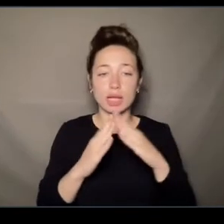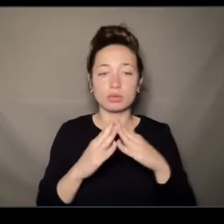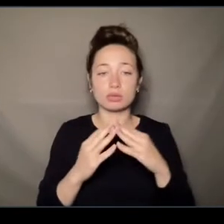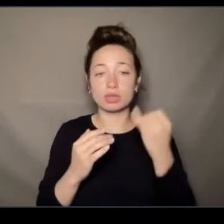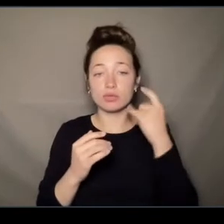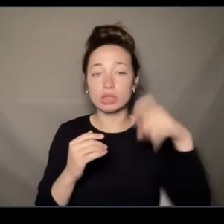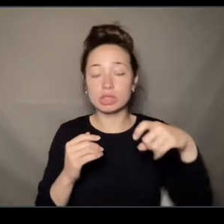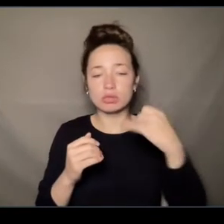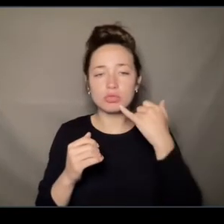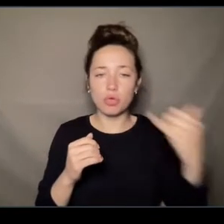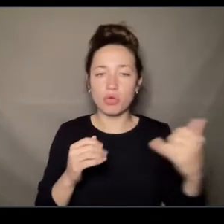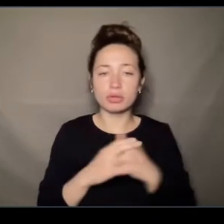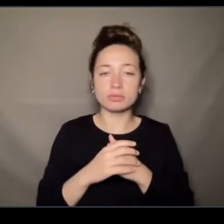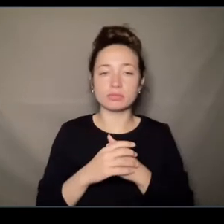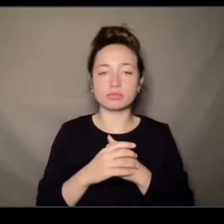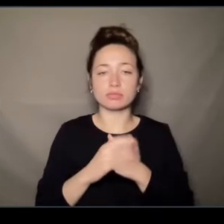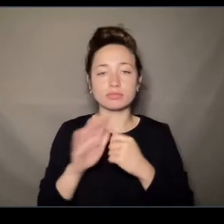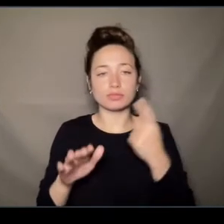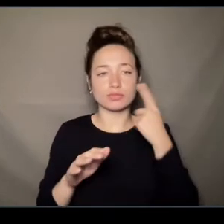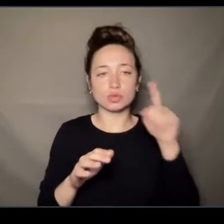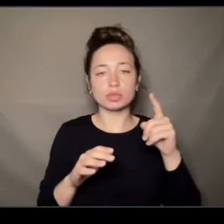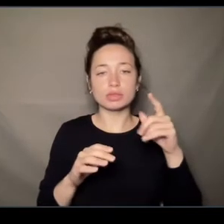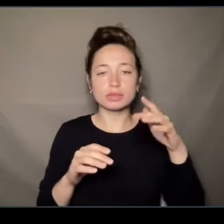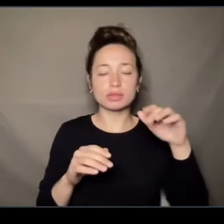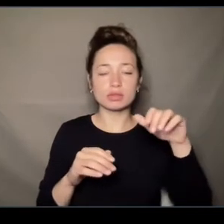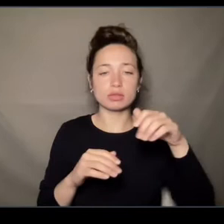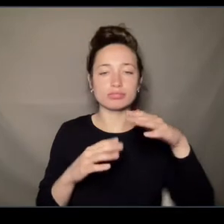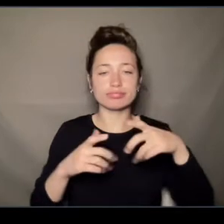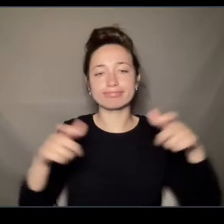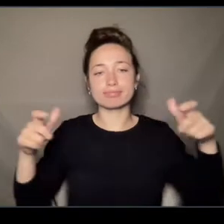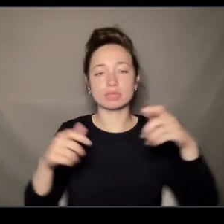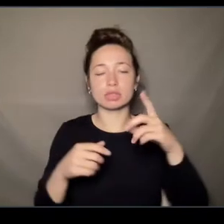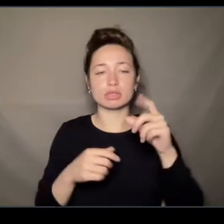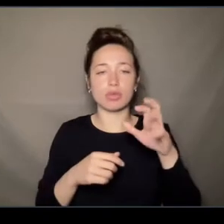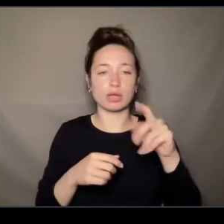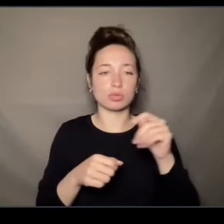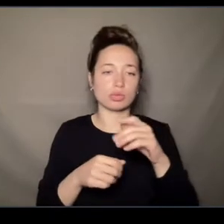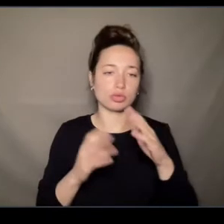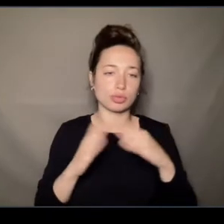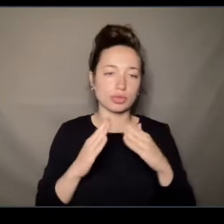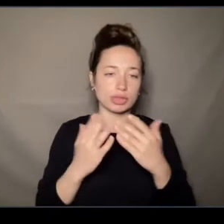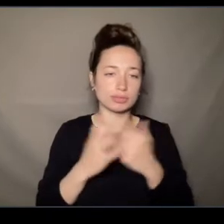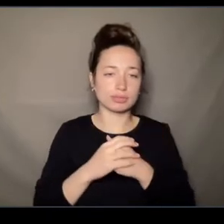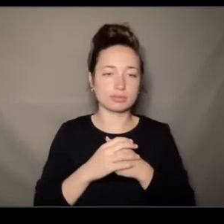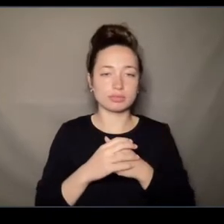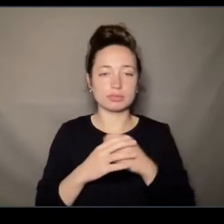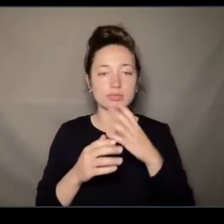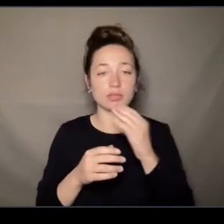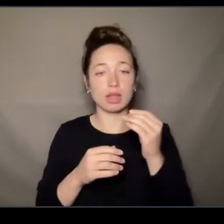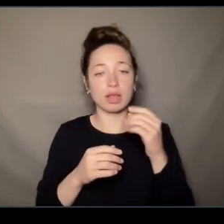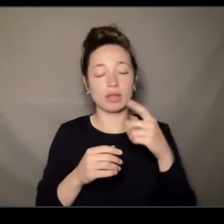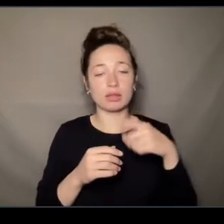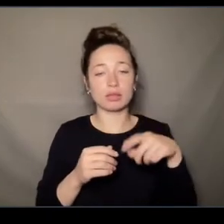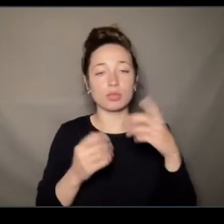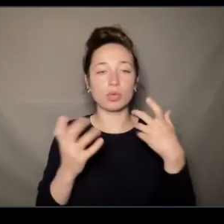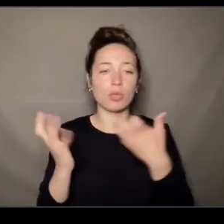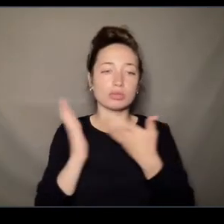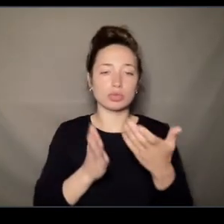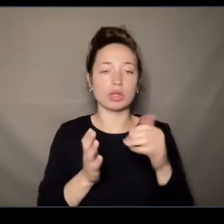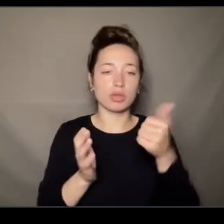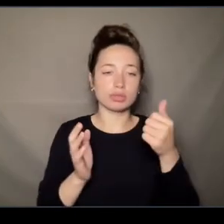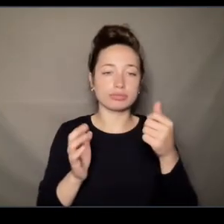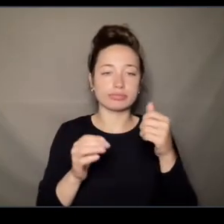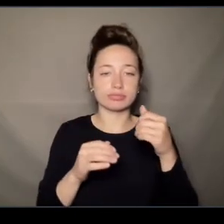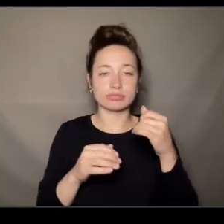have a need, call them. Yeah, no, this is for the greater Dracut community, which is who we serve. There are Right. also, we wanted to bring up some other statewide